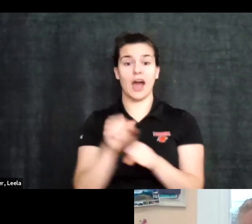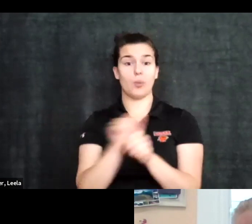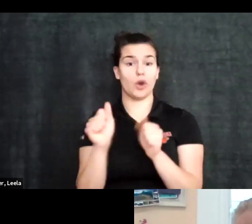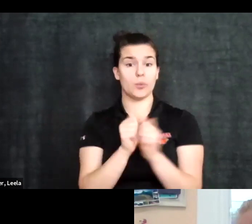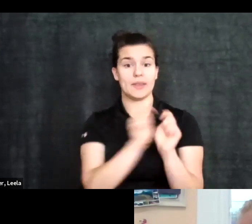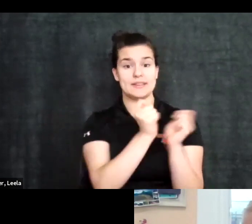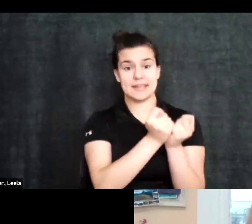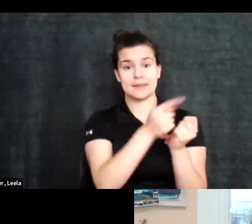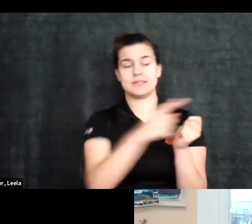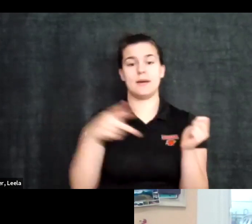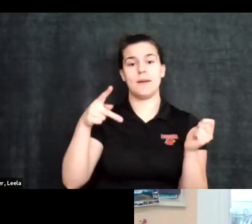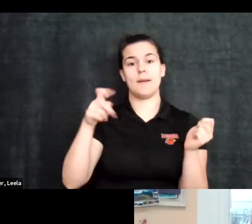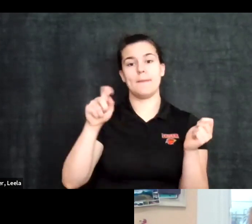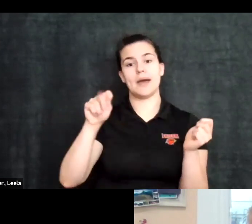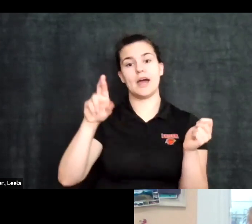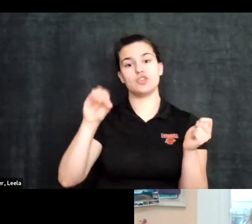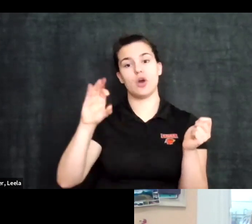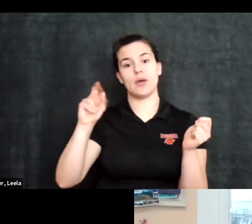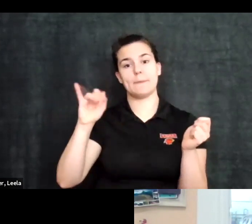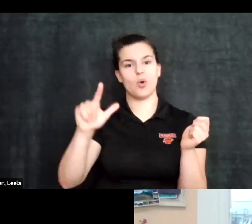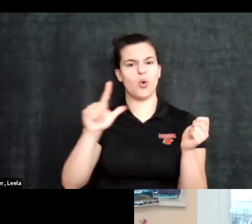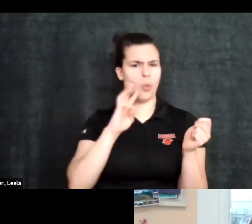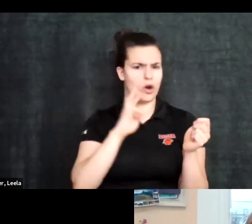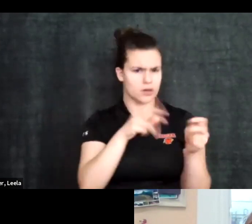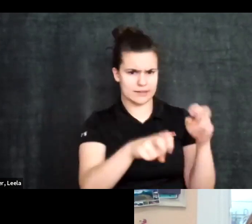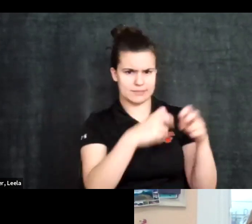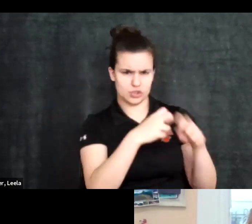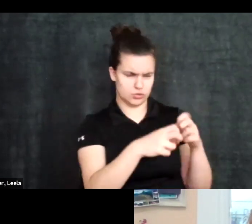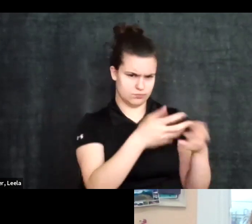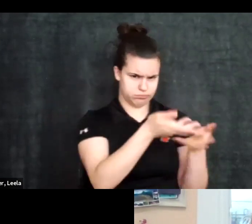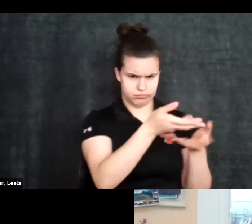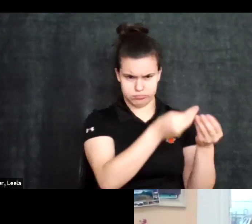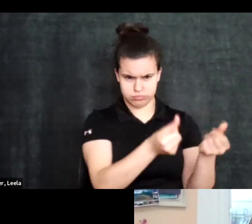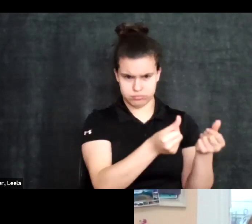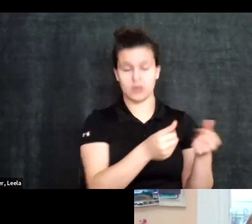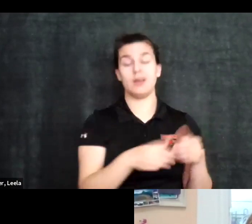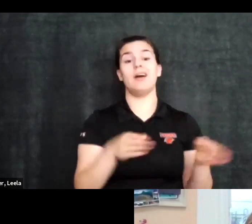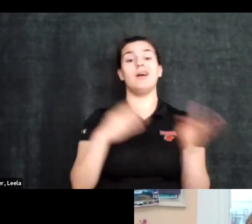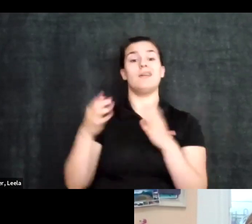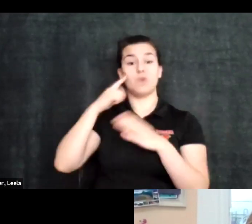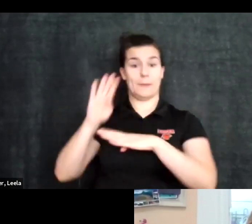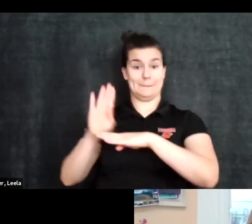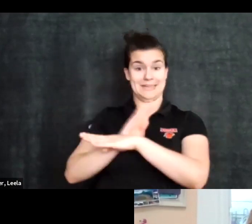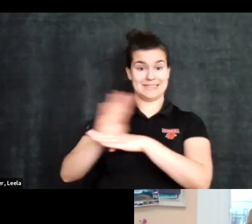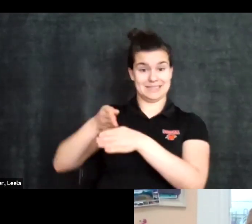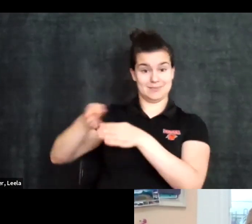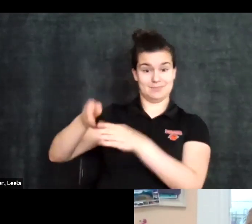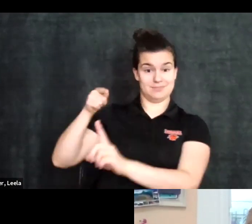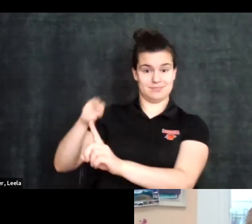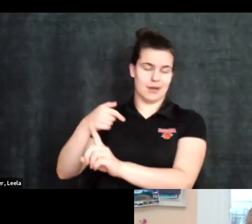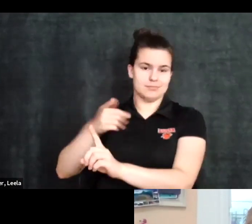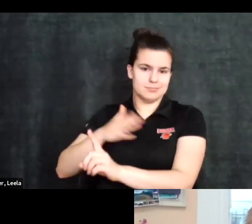for the petrochemical clients, and then on the business side, since I'm you know, kind of my own